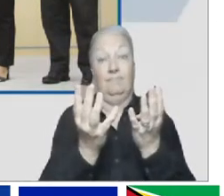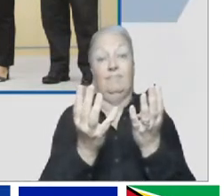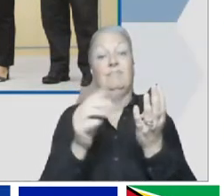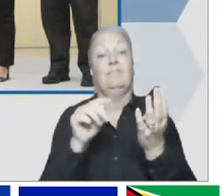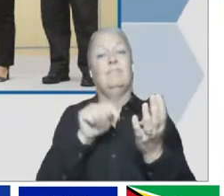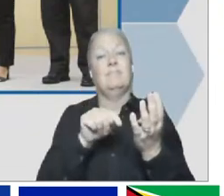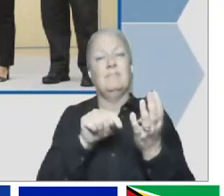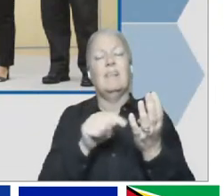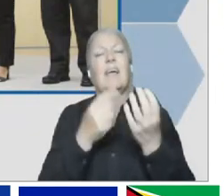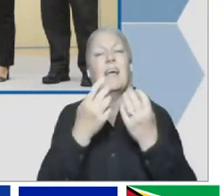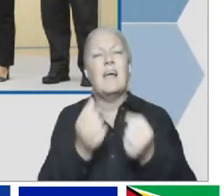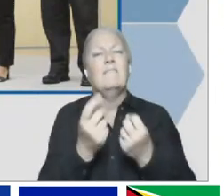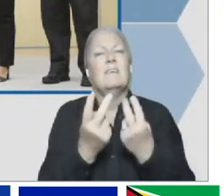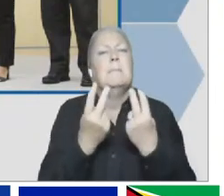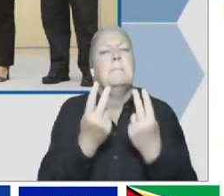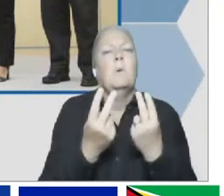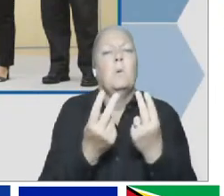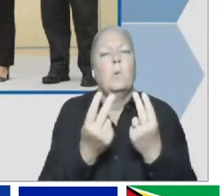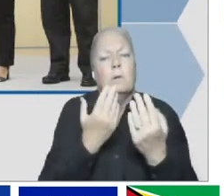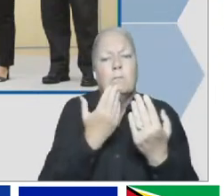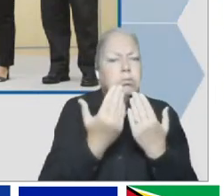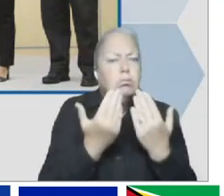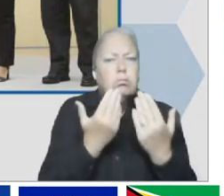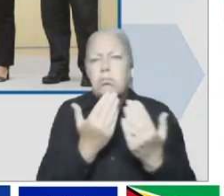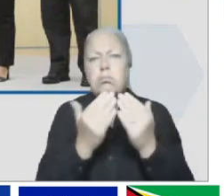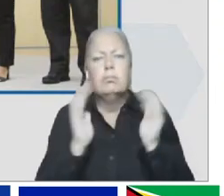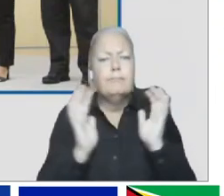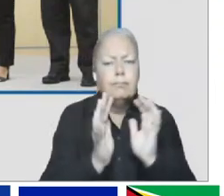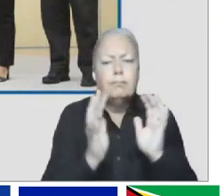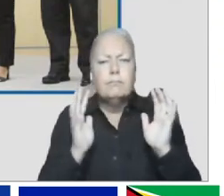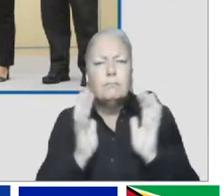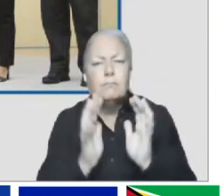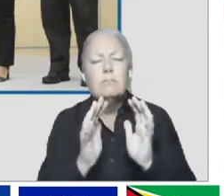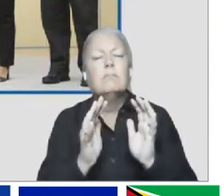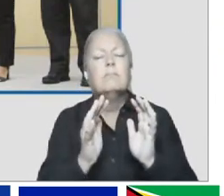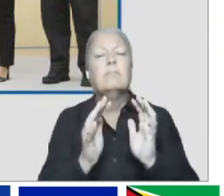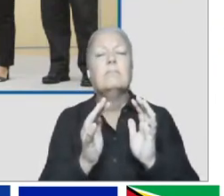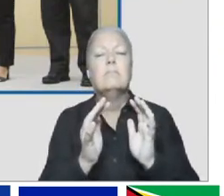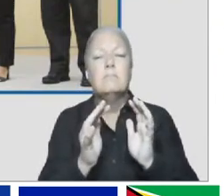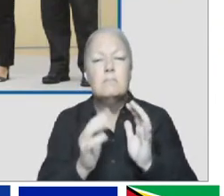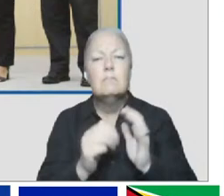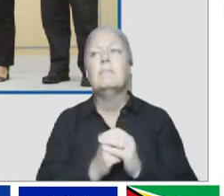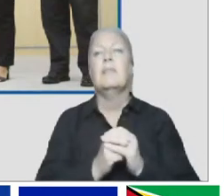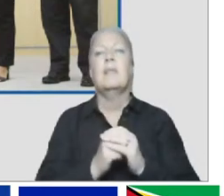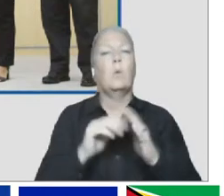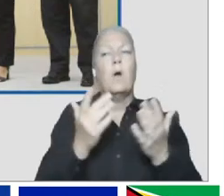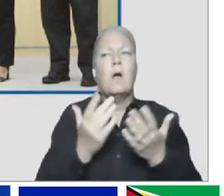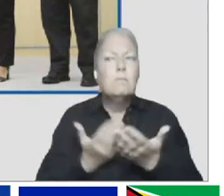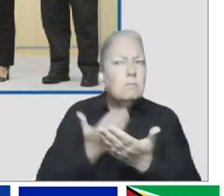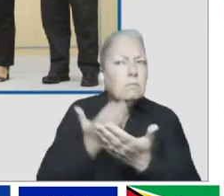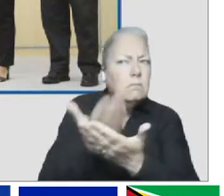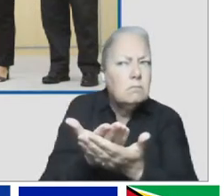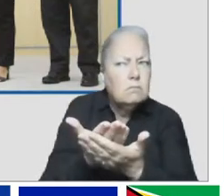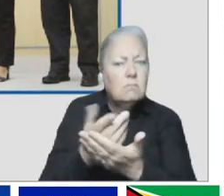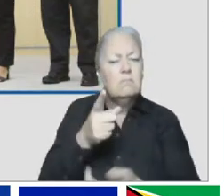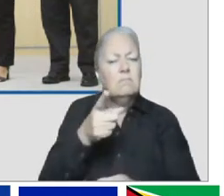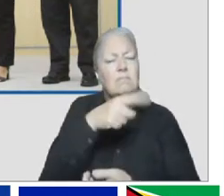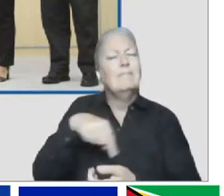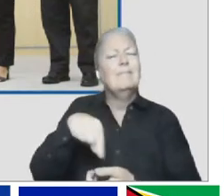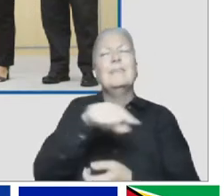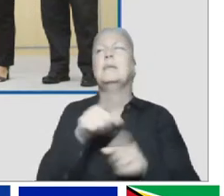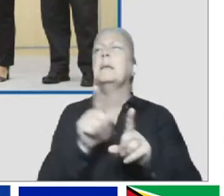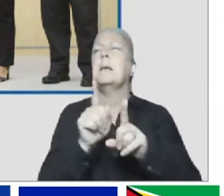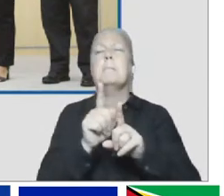mainly providing recommendations. They are experts from the academia,